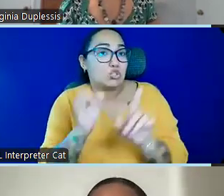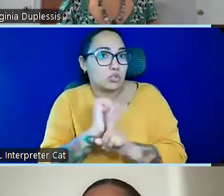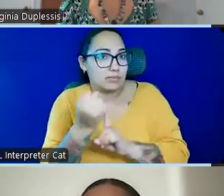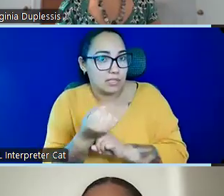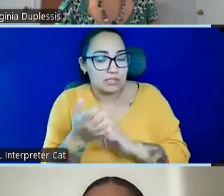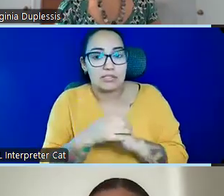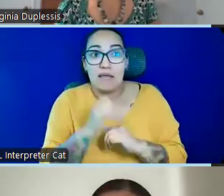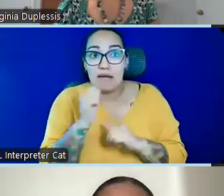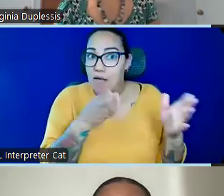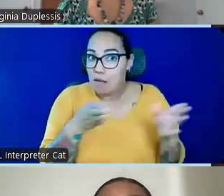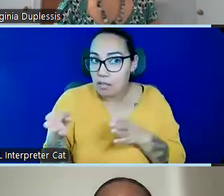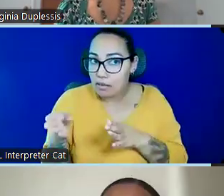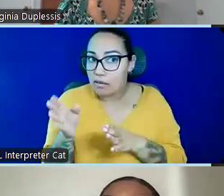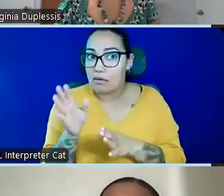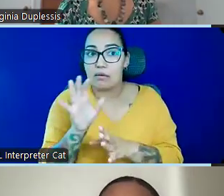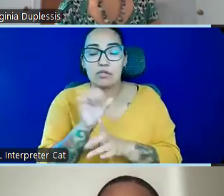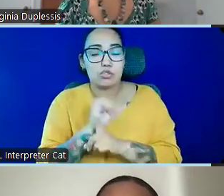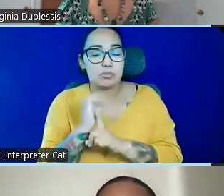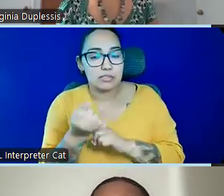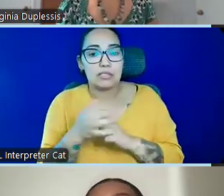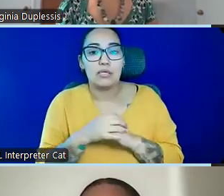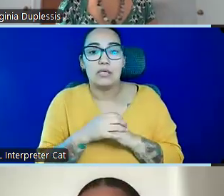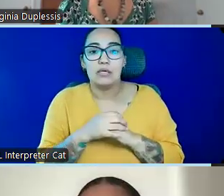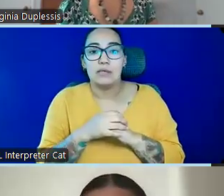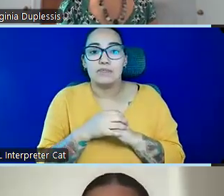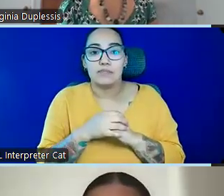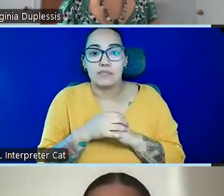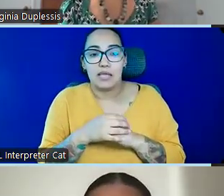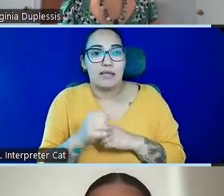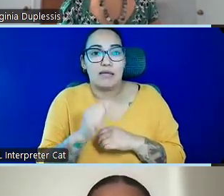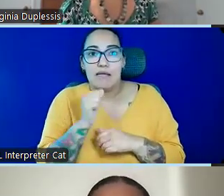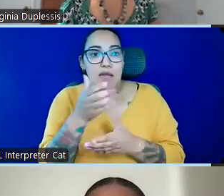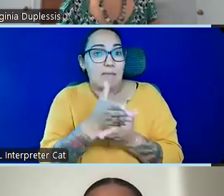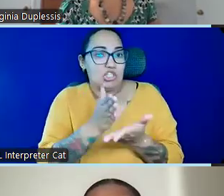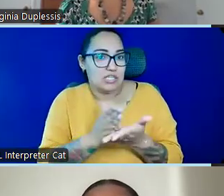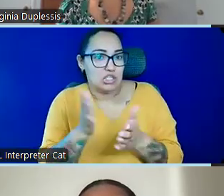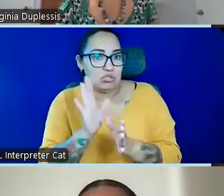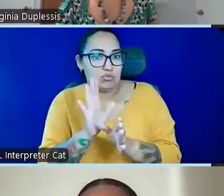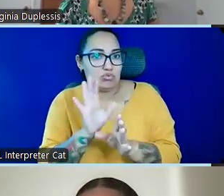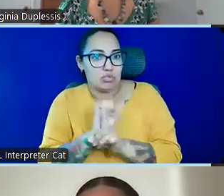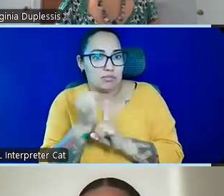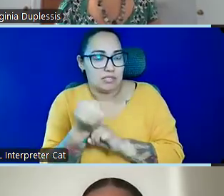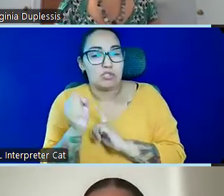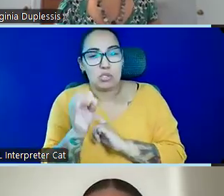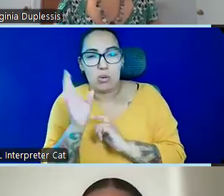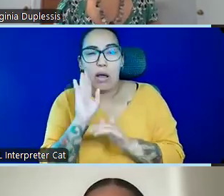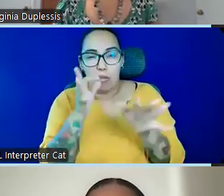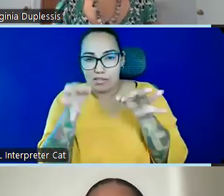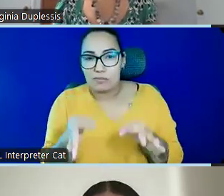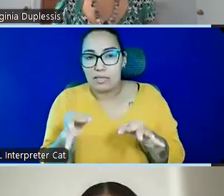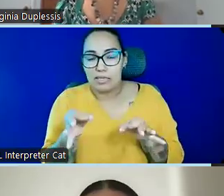circumstances, unplanned circumstances, and unbudgeted circumstances. So it's a little bit about what I'm going to get into with